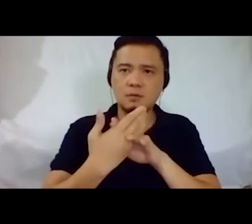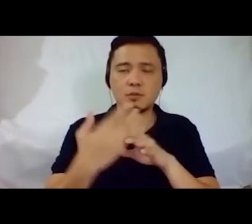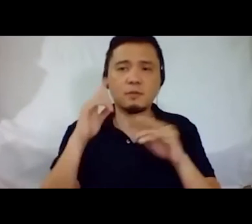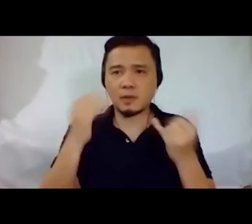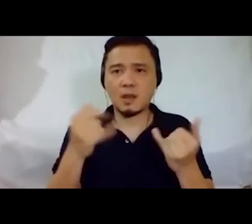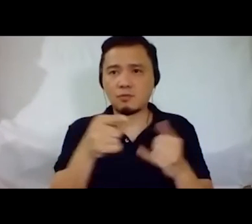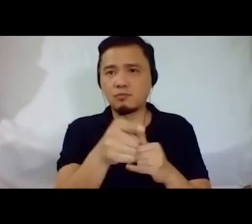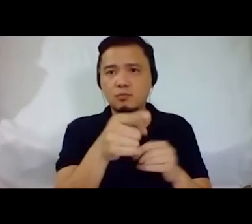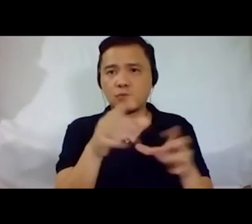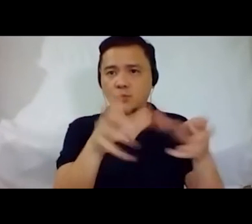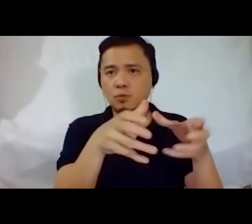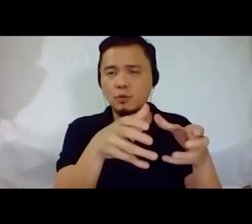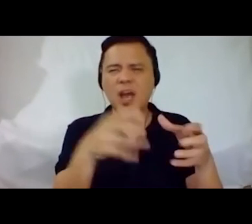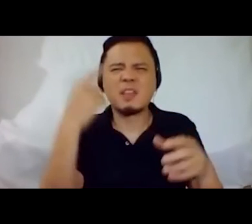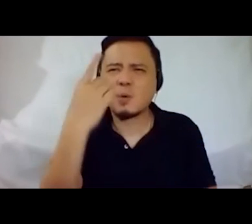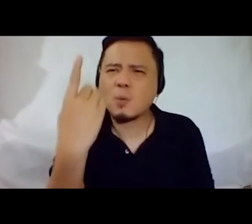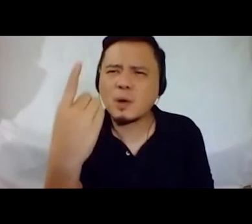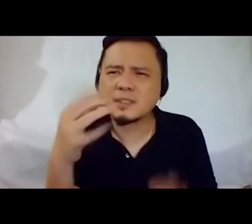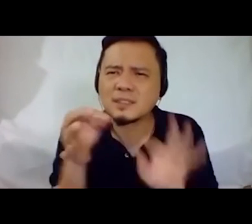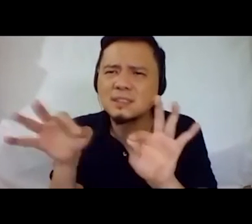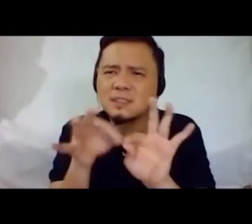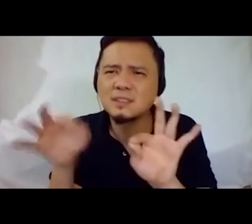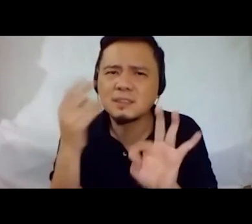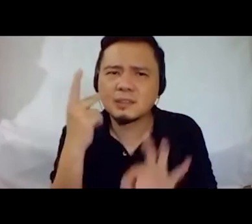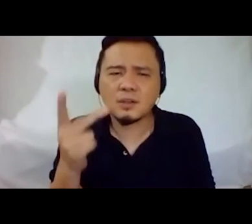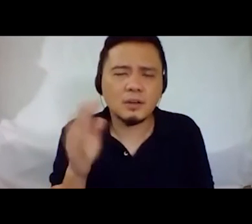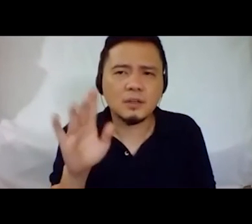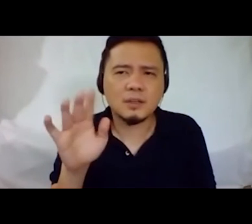I think there was one sentence we had, right?